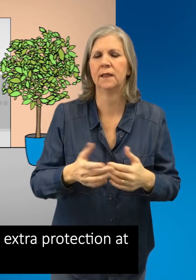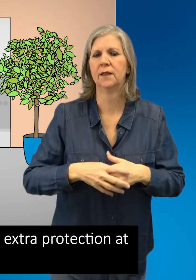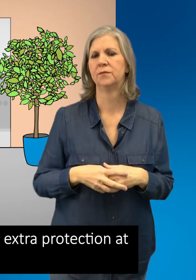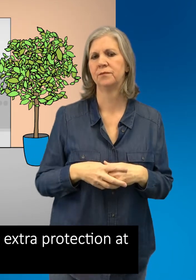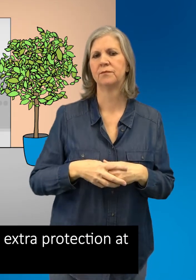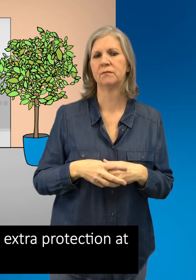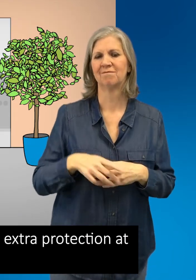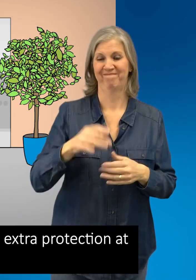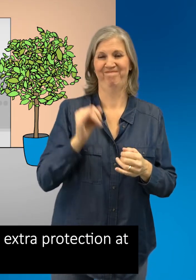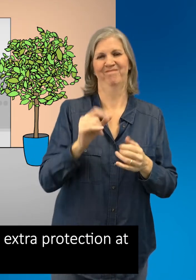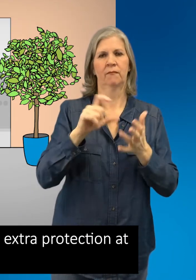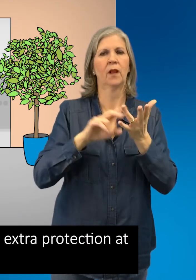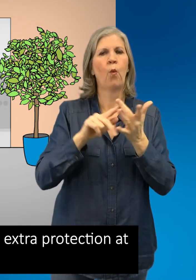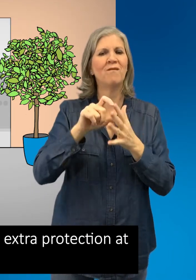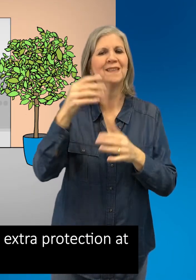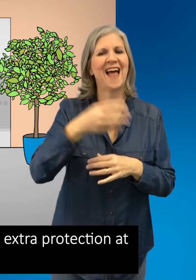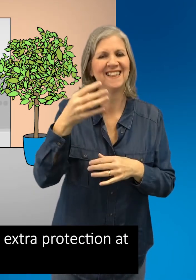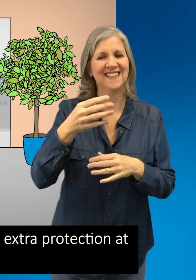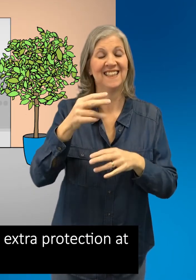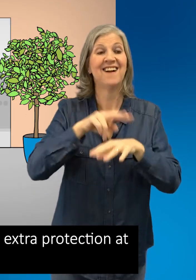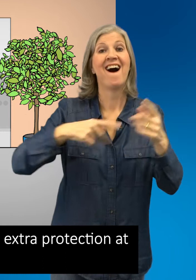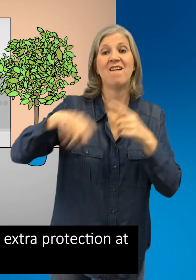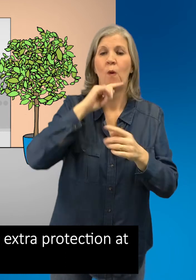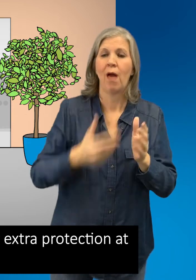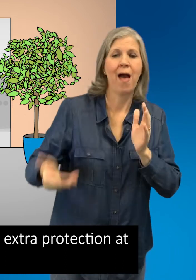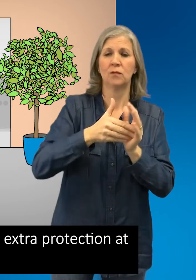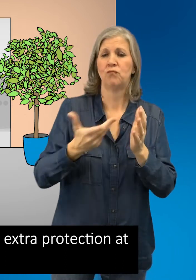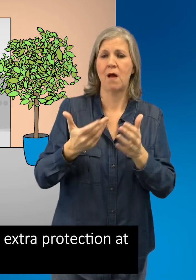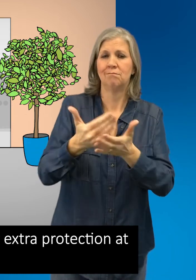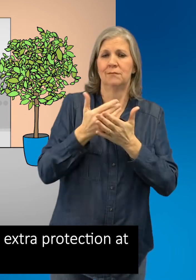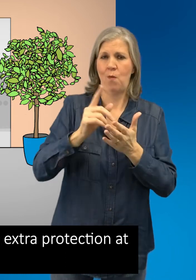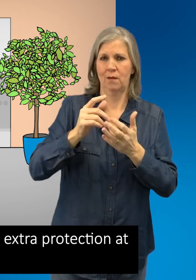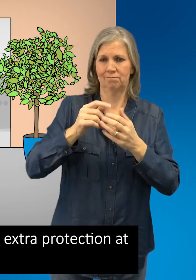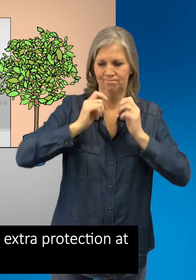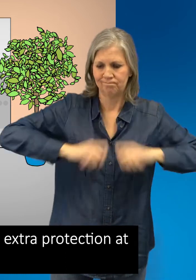Due to COVID-19, the staff will be wearing extra protection at your screening.